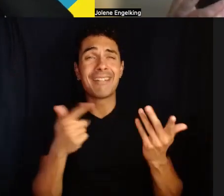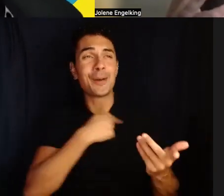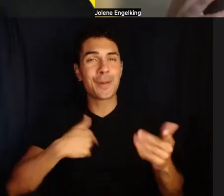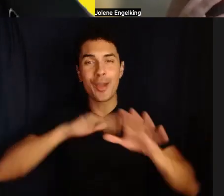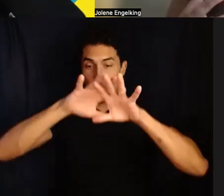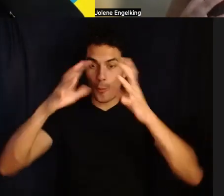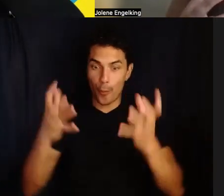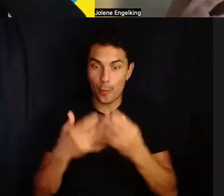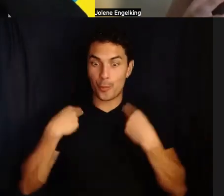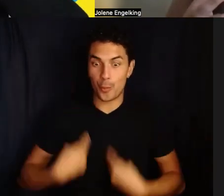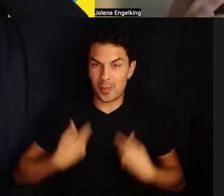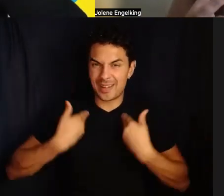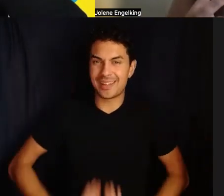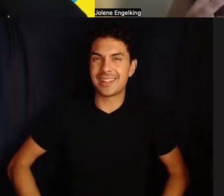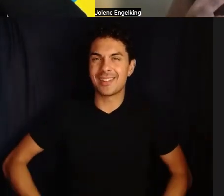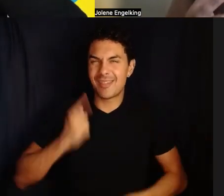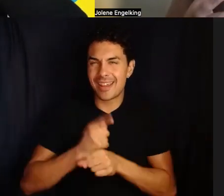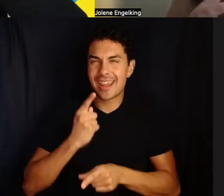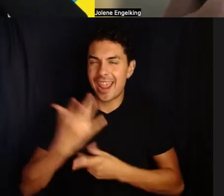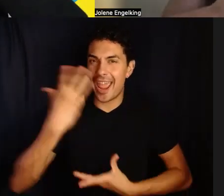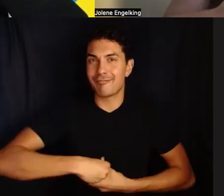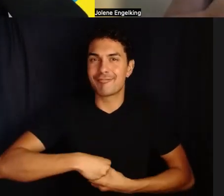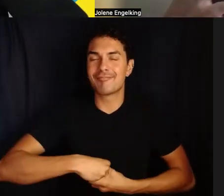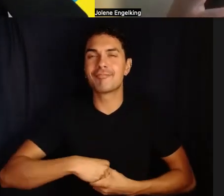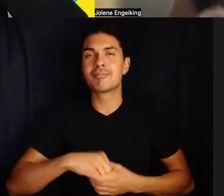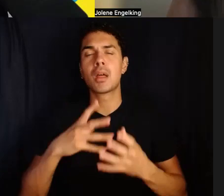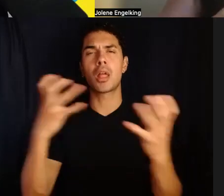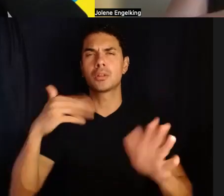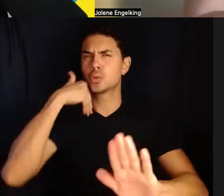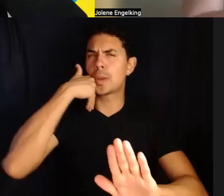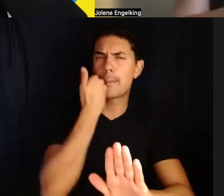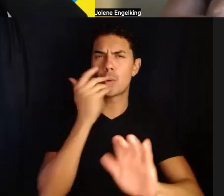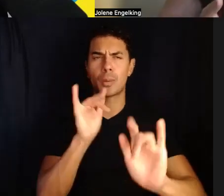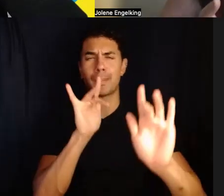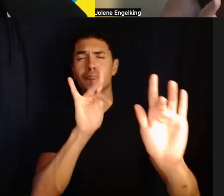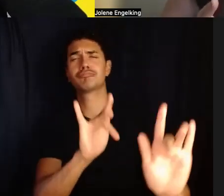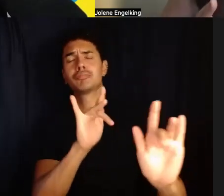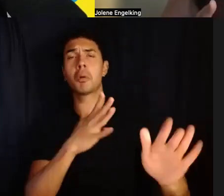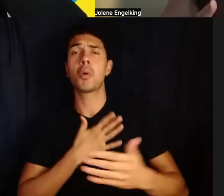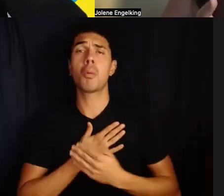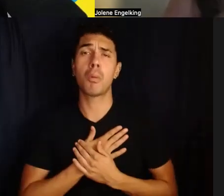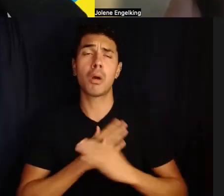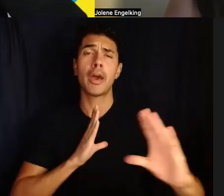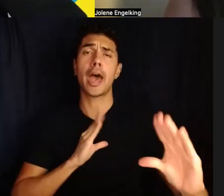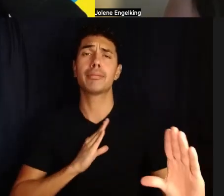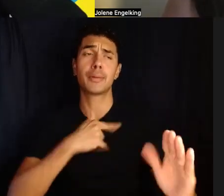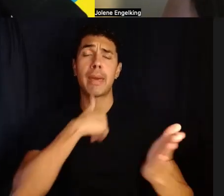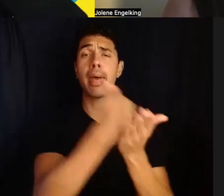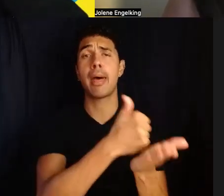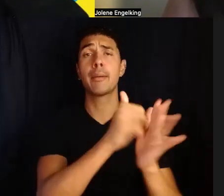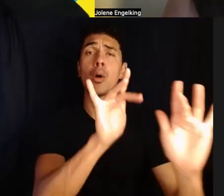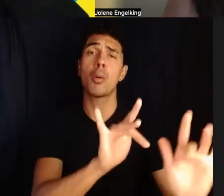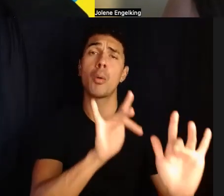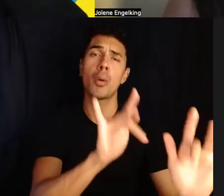beings. And I feel that there's been a lot of like kind of shame or pity, like, oh, we have to help, all these people. And it's like,